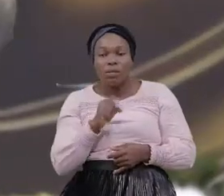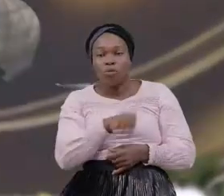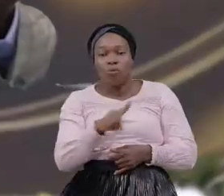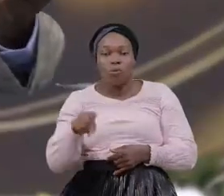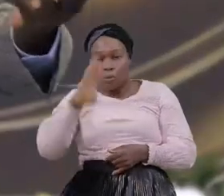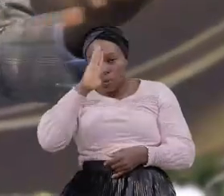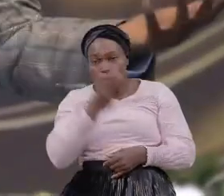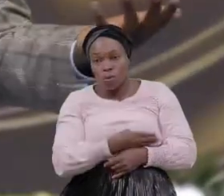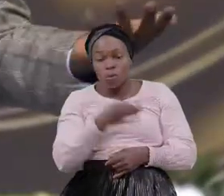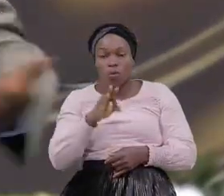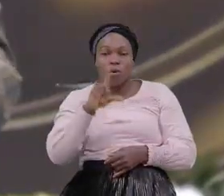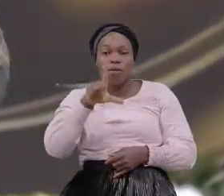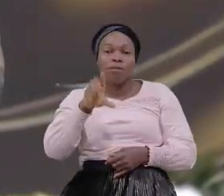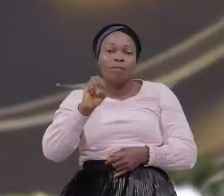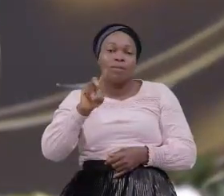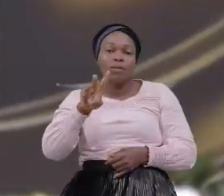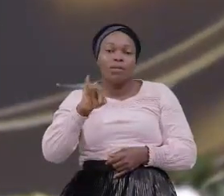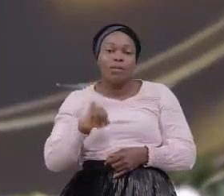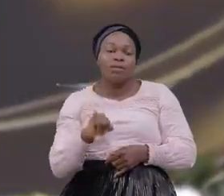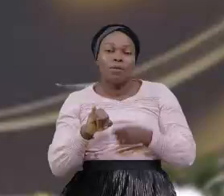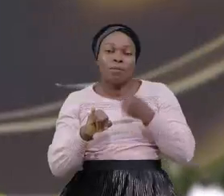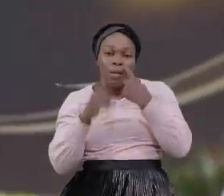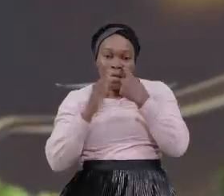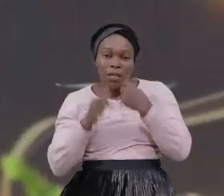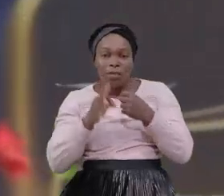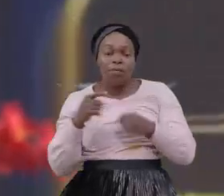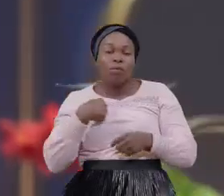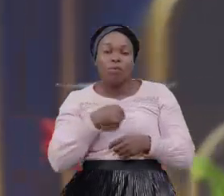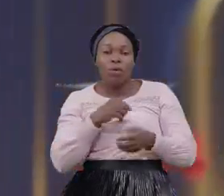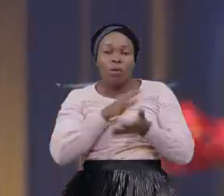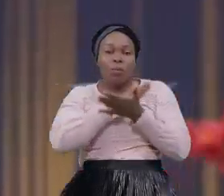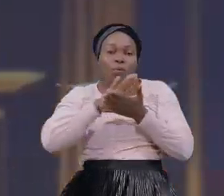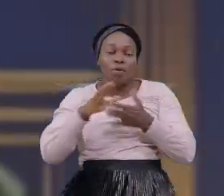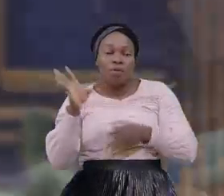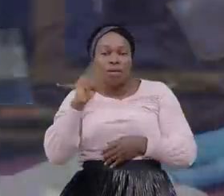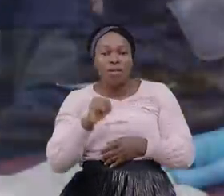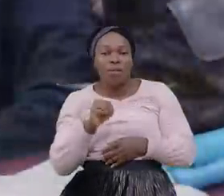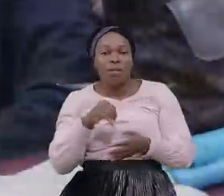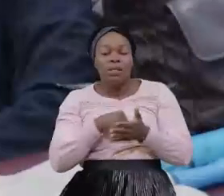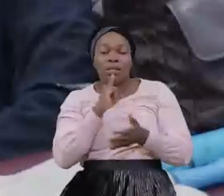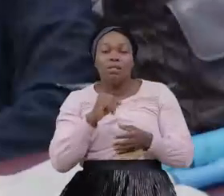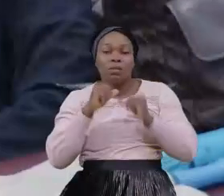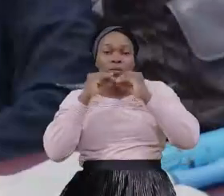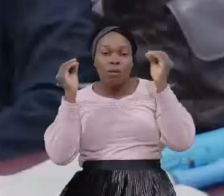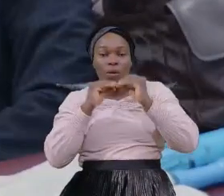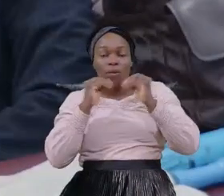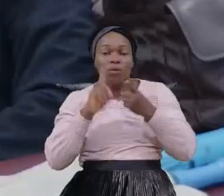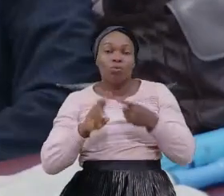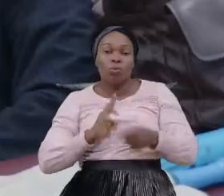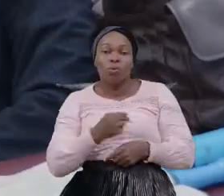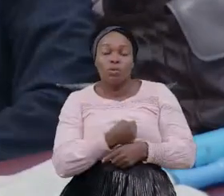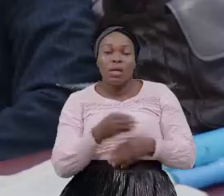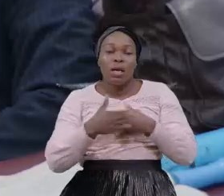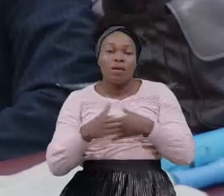he will purify them. He's talking to us after you are born again, after you are sanctified, and after